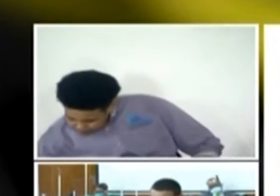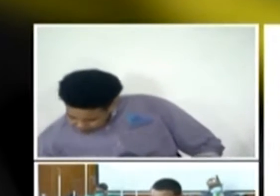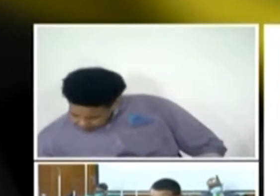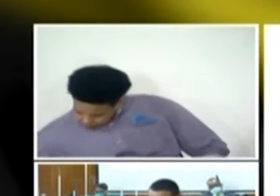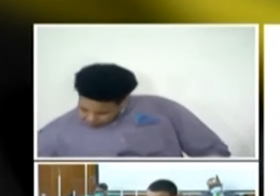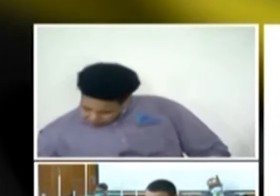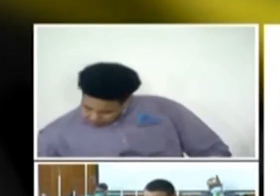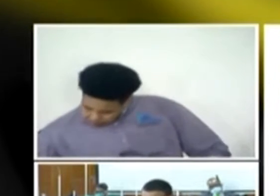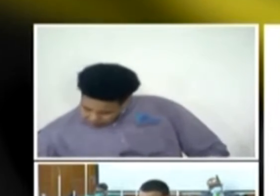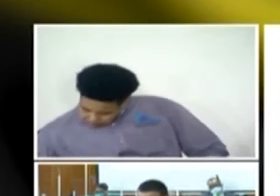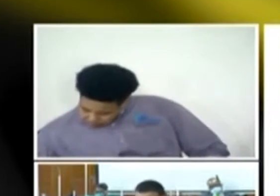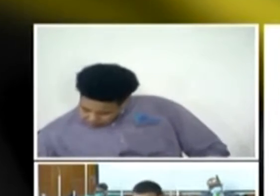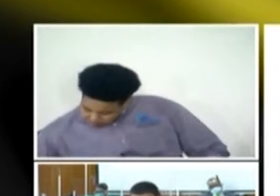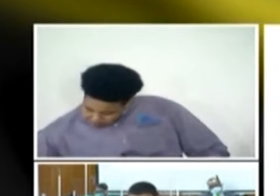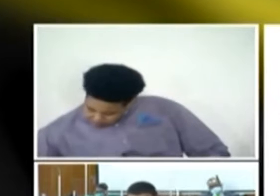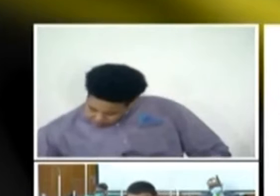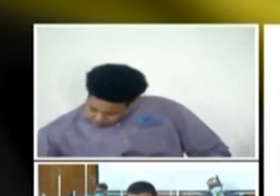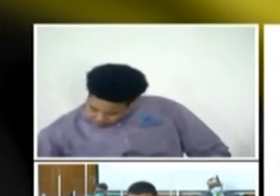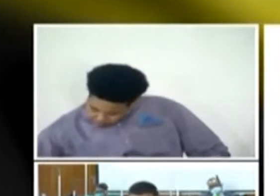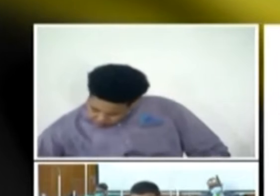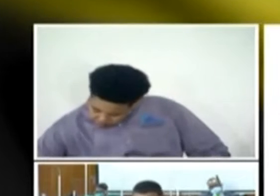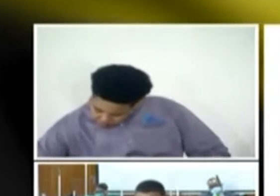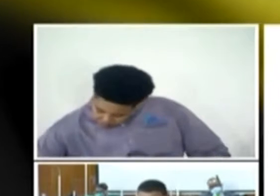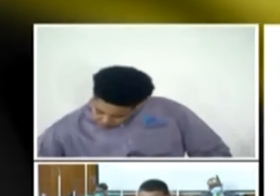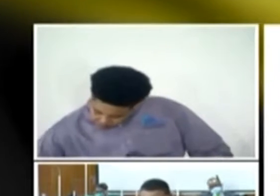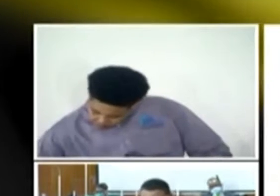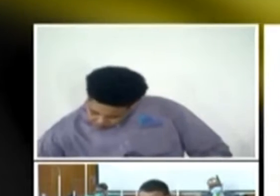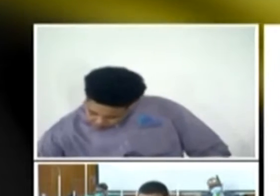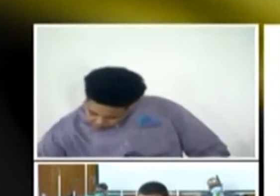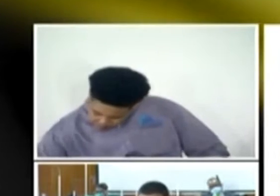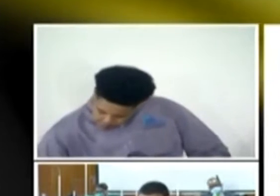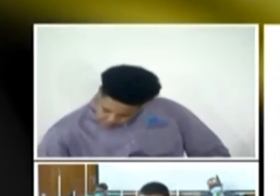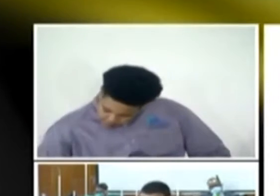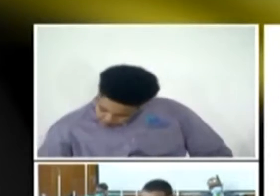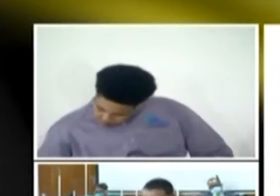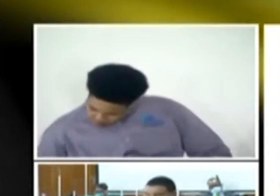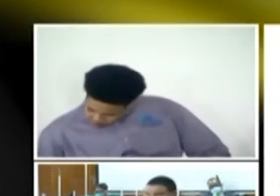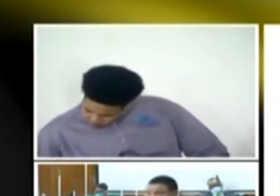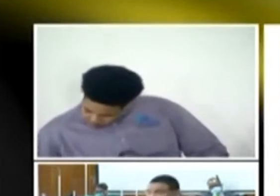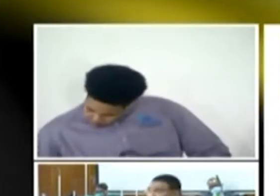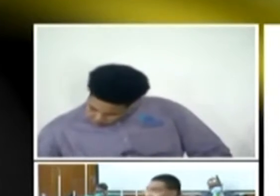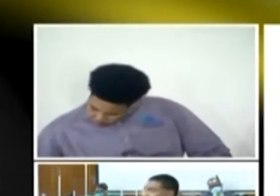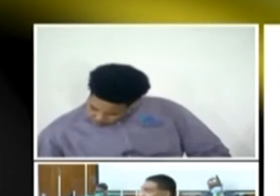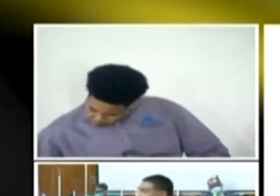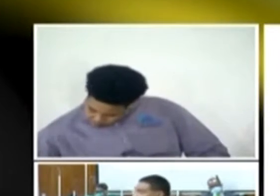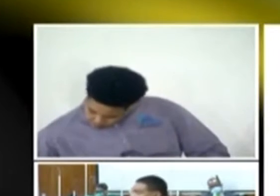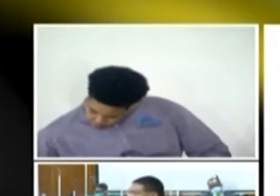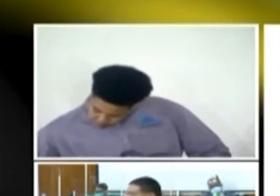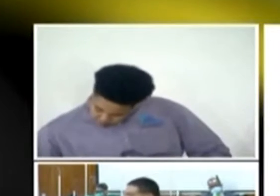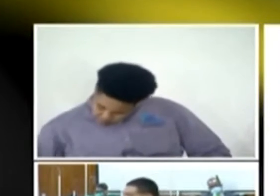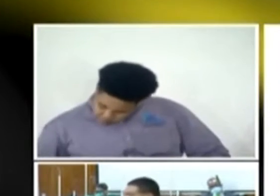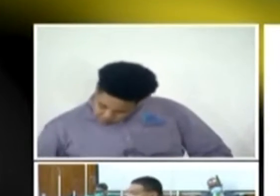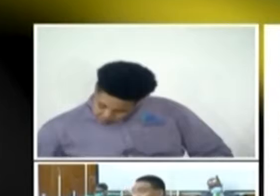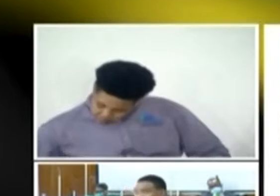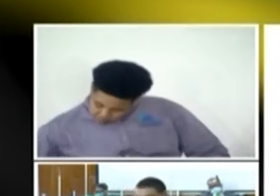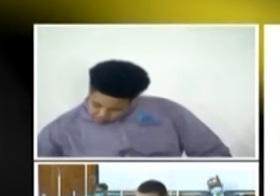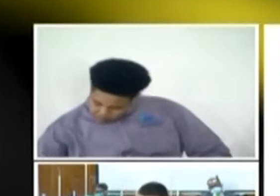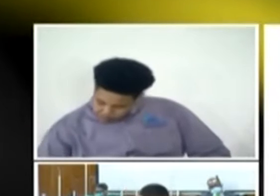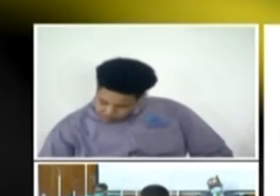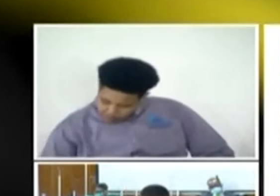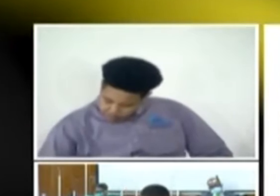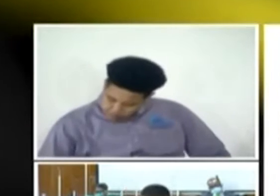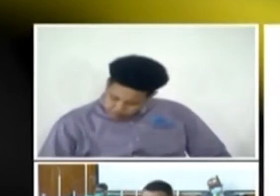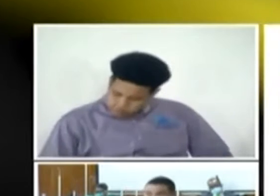For those who have fears of the vaccine, the case fatality statistics speak for